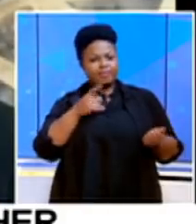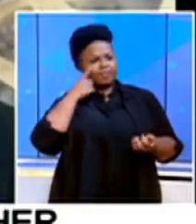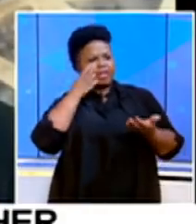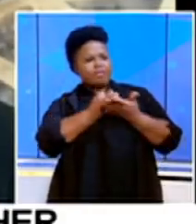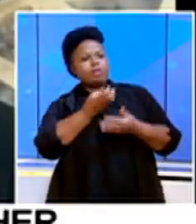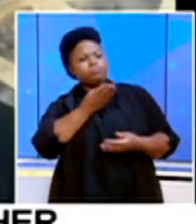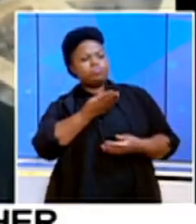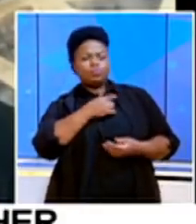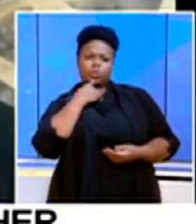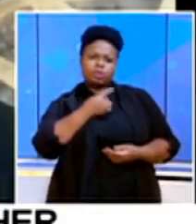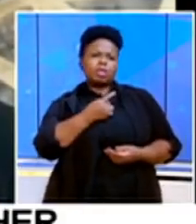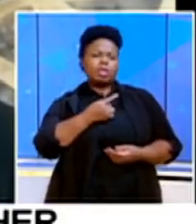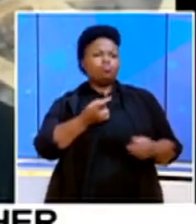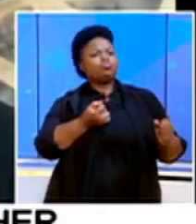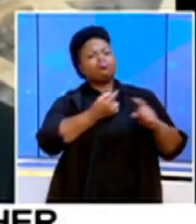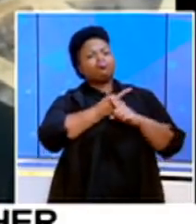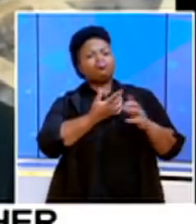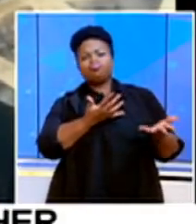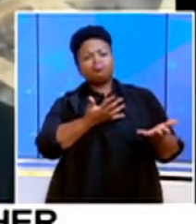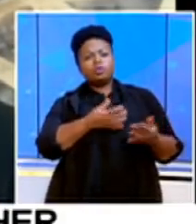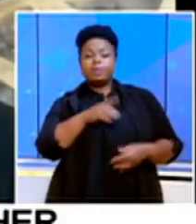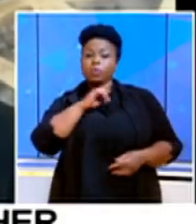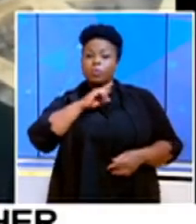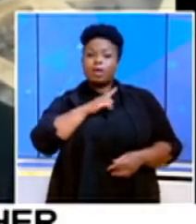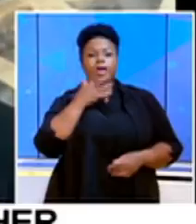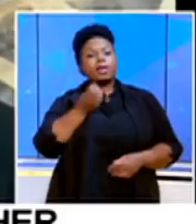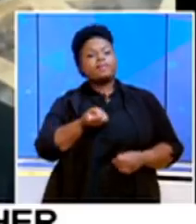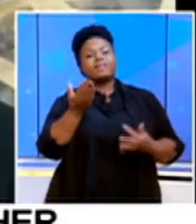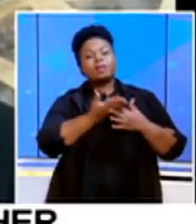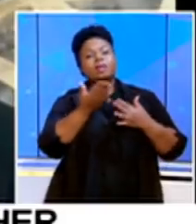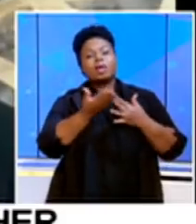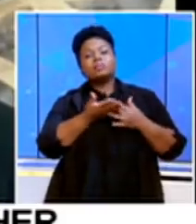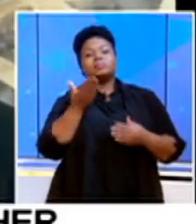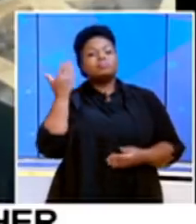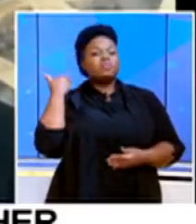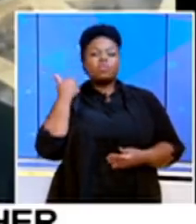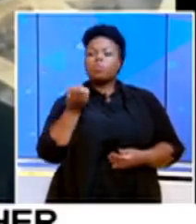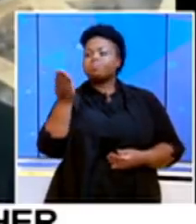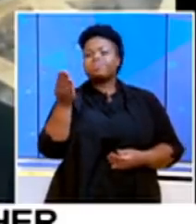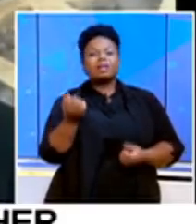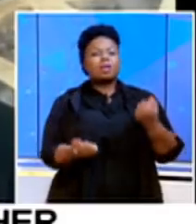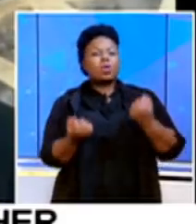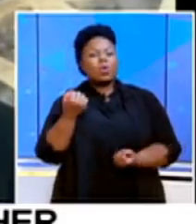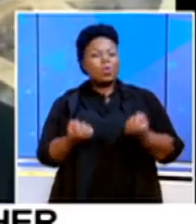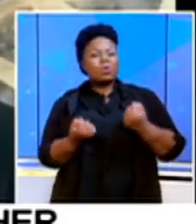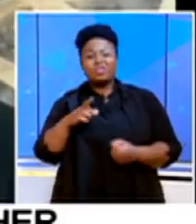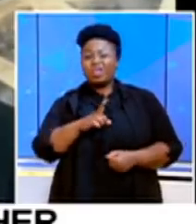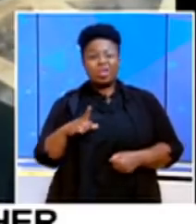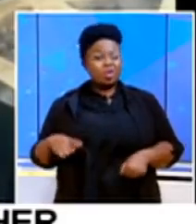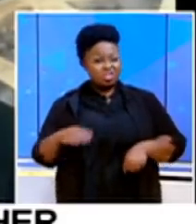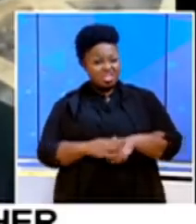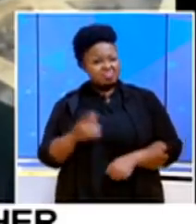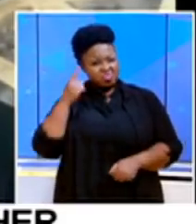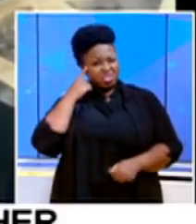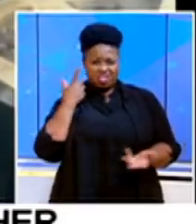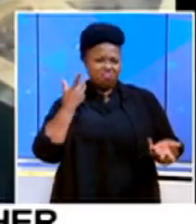that emerges to the contrary. And given that several cases have been before the courts for quite some time, one would think that